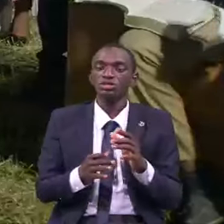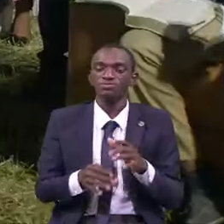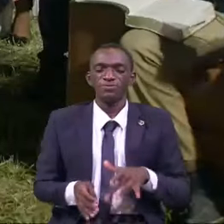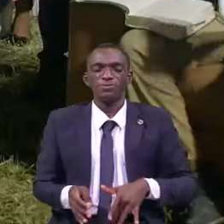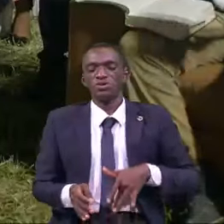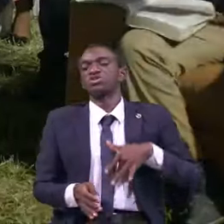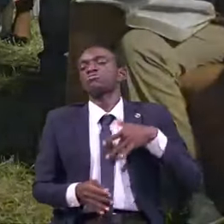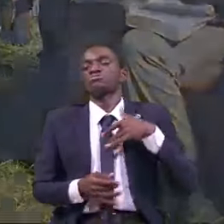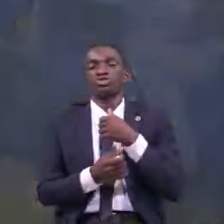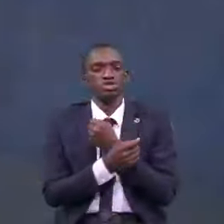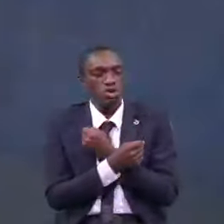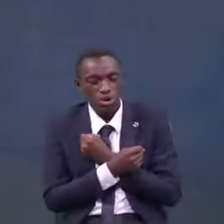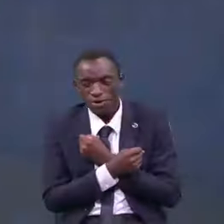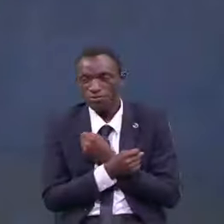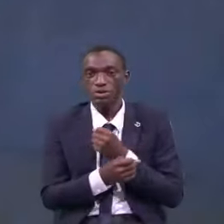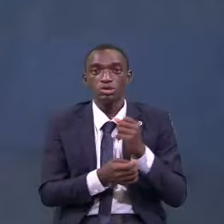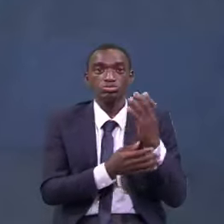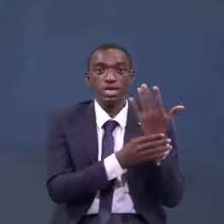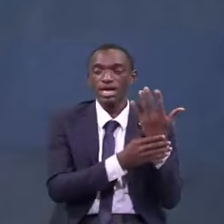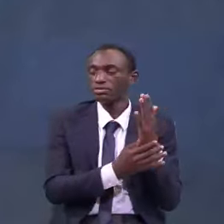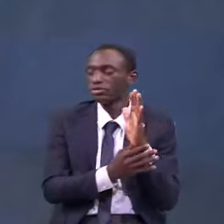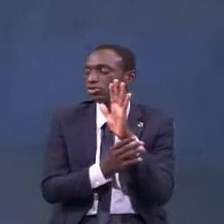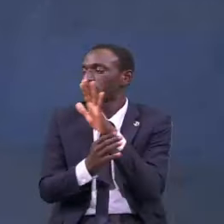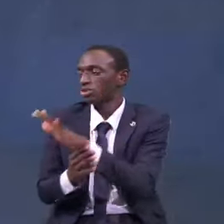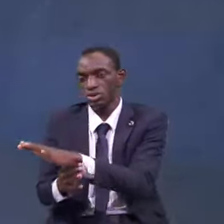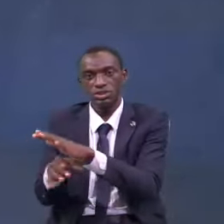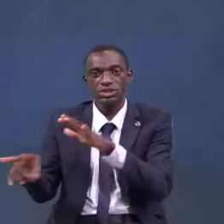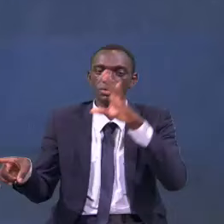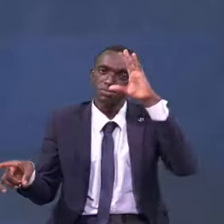compassion, put forth his hand and touched him.